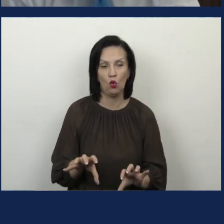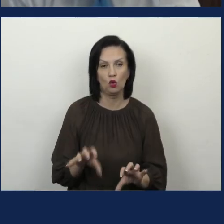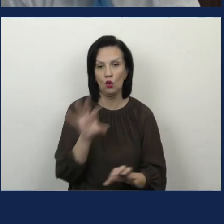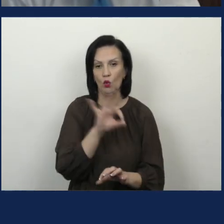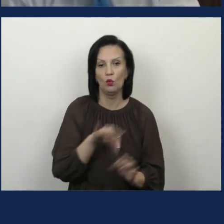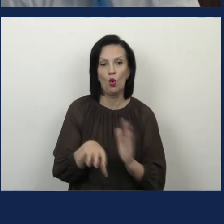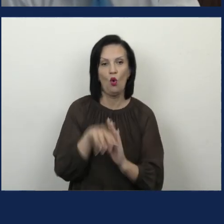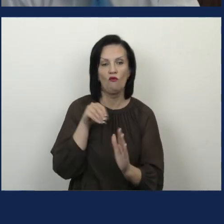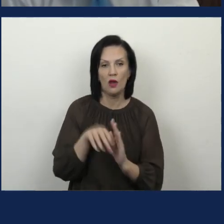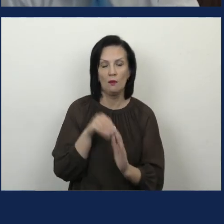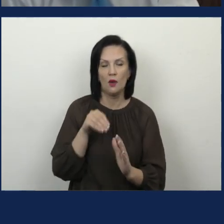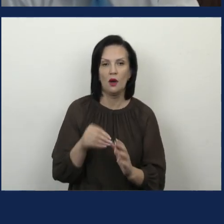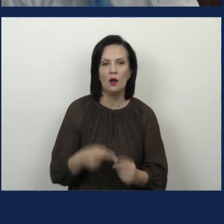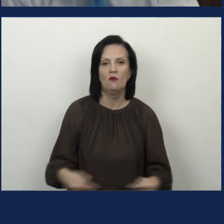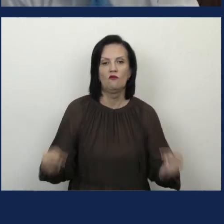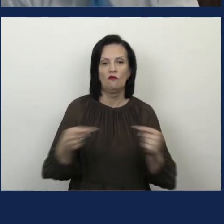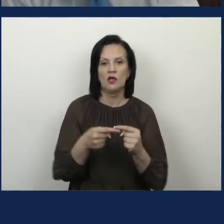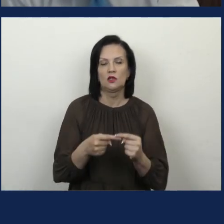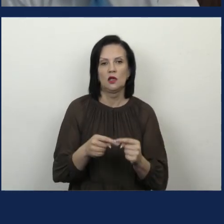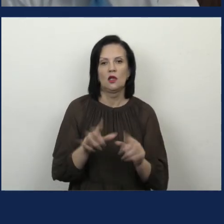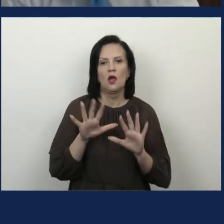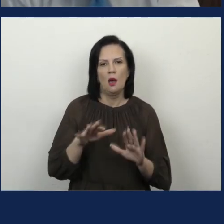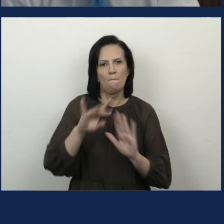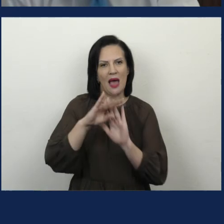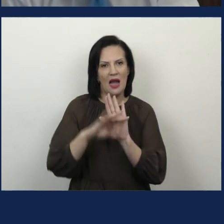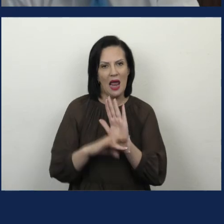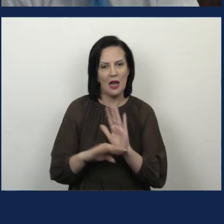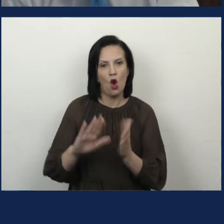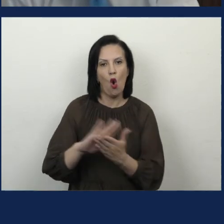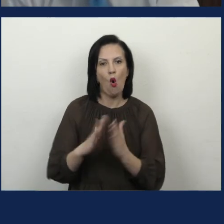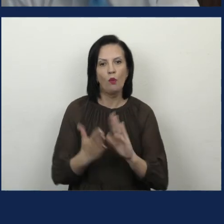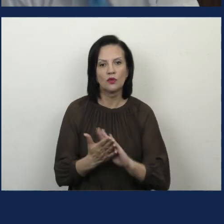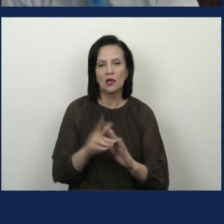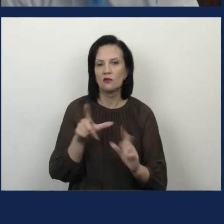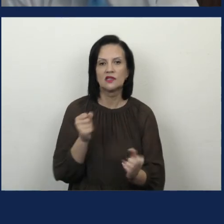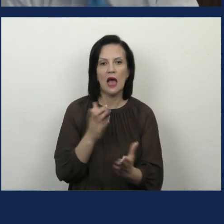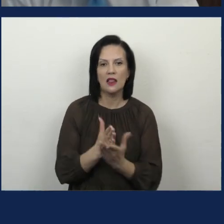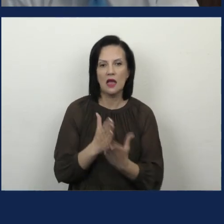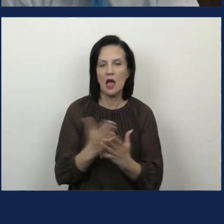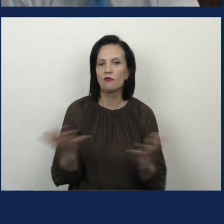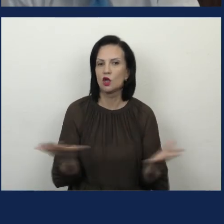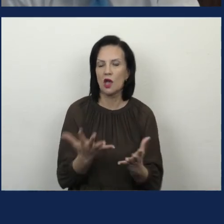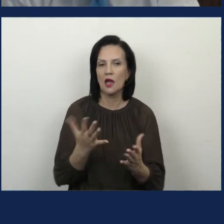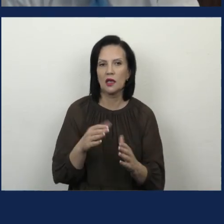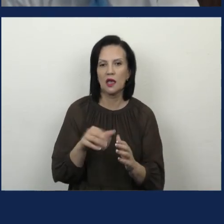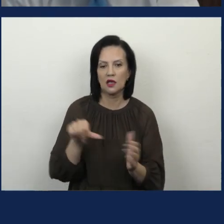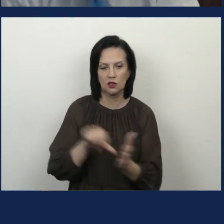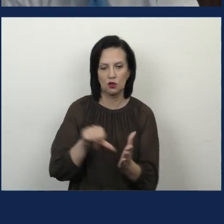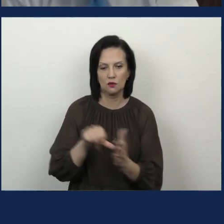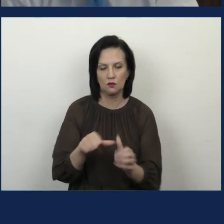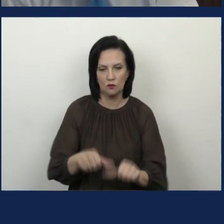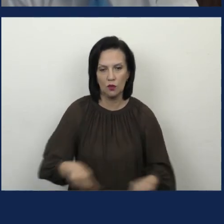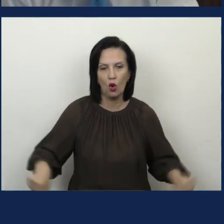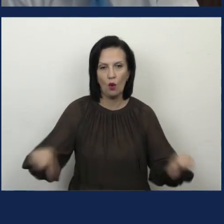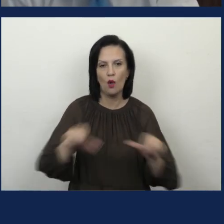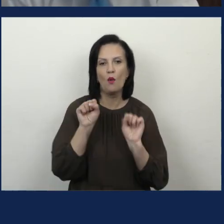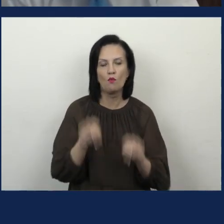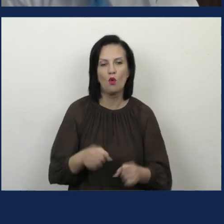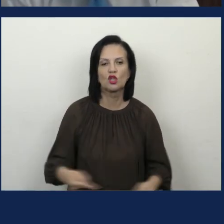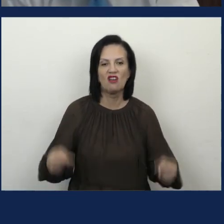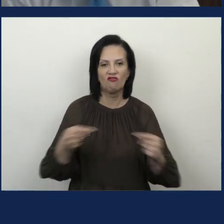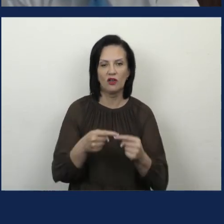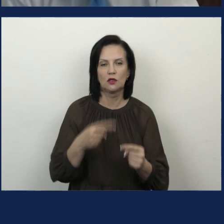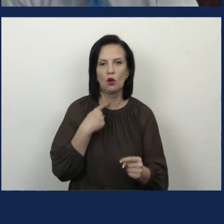of Article 92 of the election lists the exclusive number of conditions